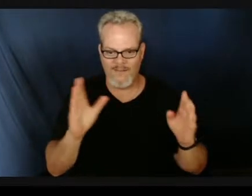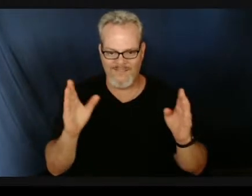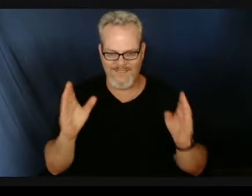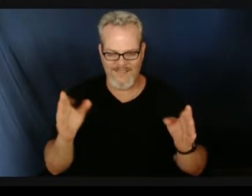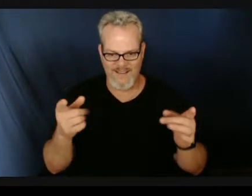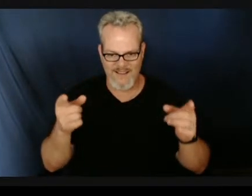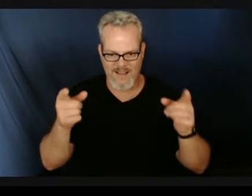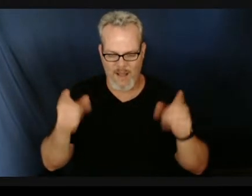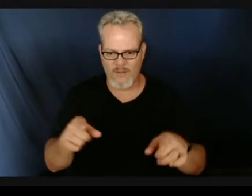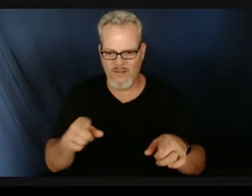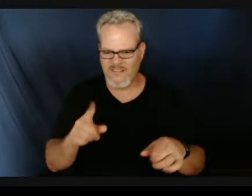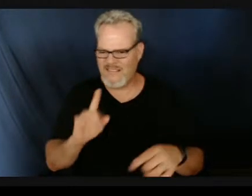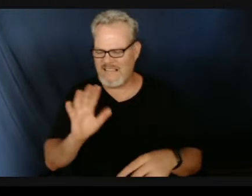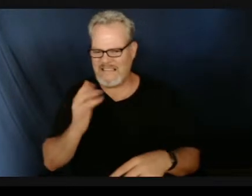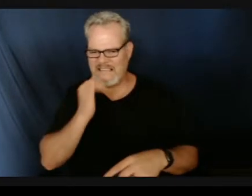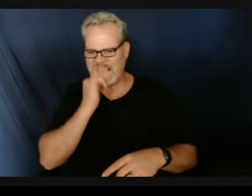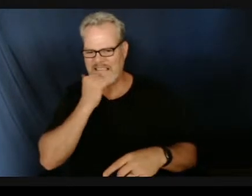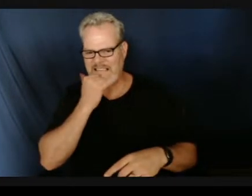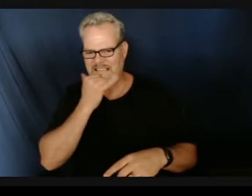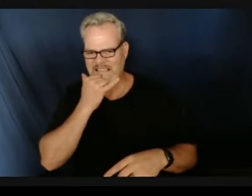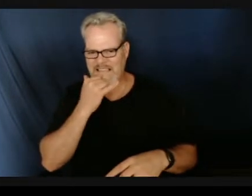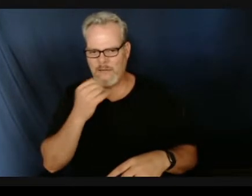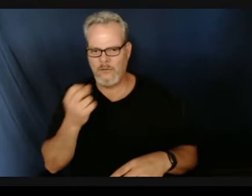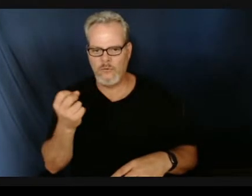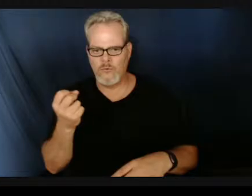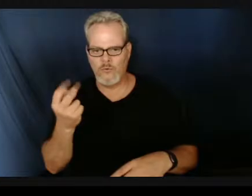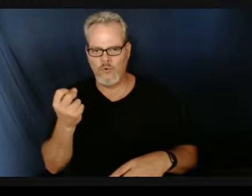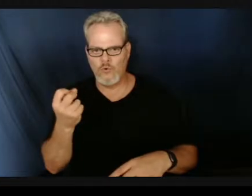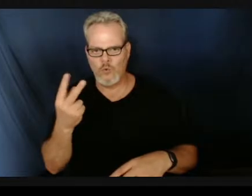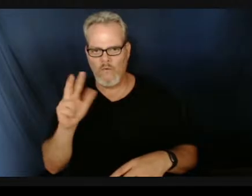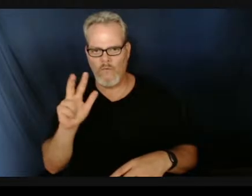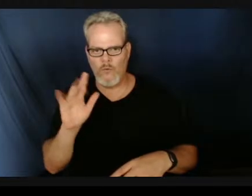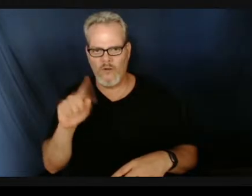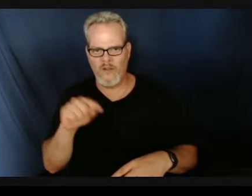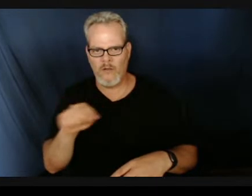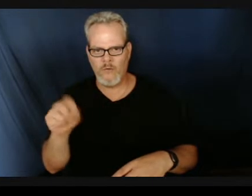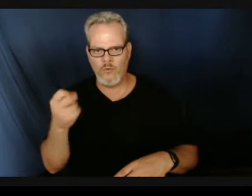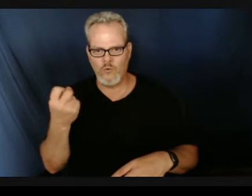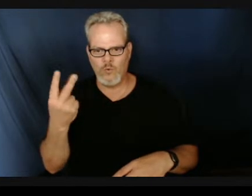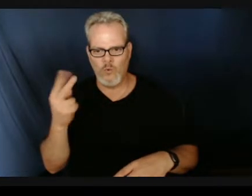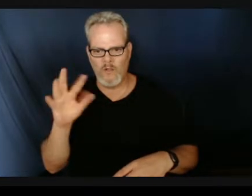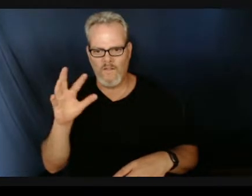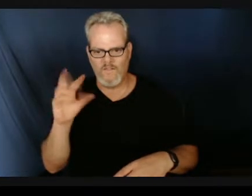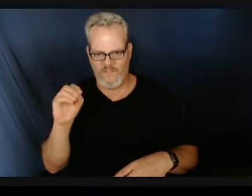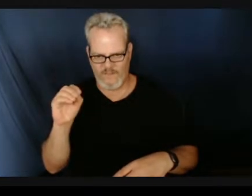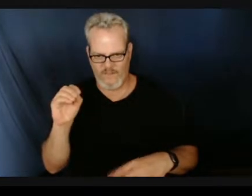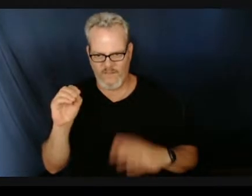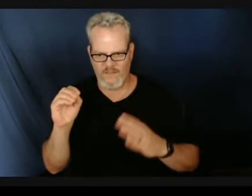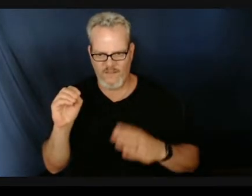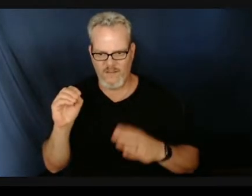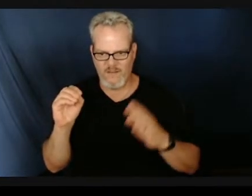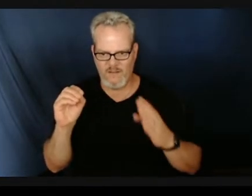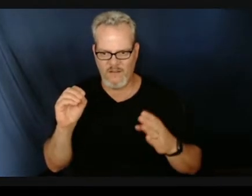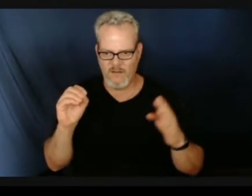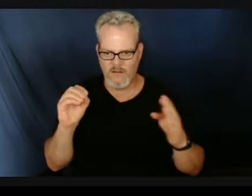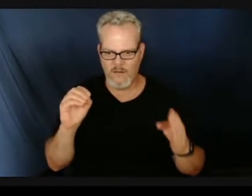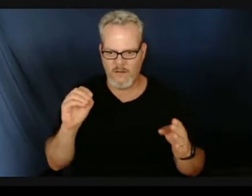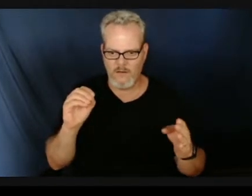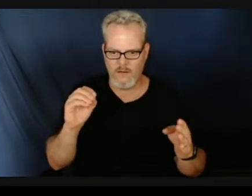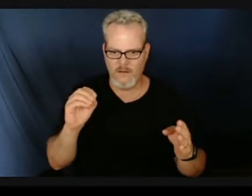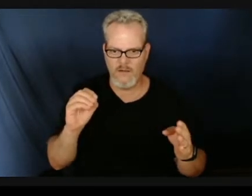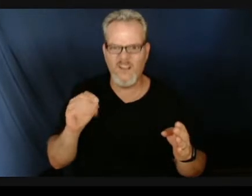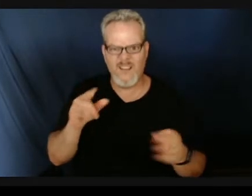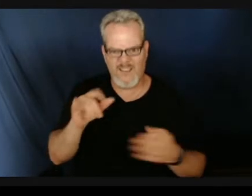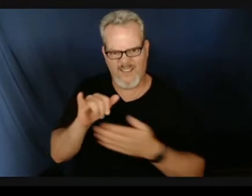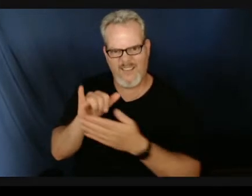or actually, this is 12:38 to 12:50. And that's kind of 2 and 1 there. There is an image from Volcano